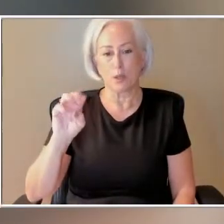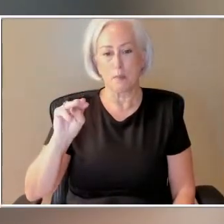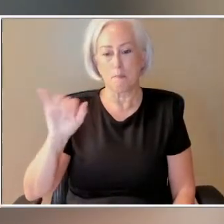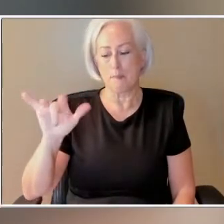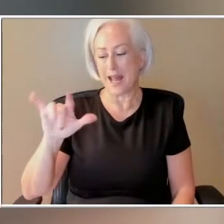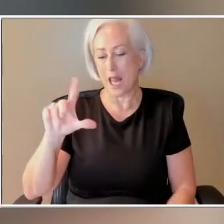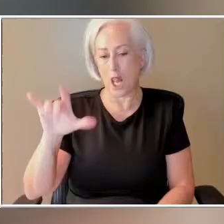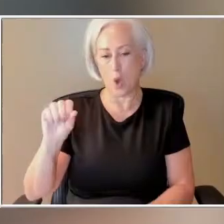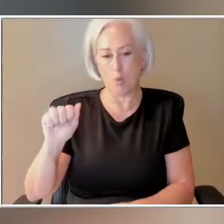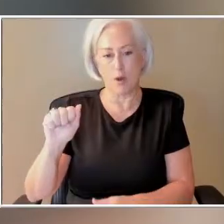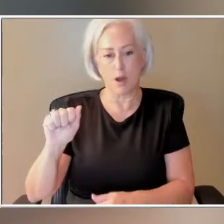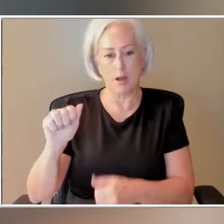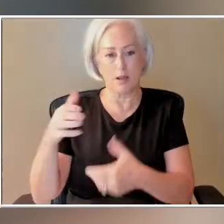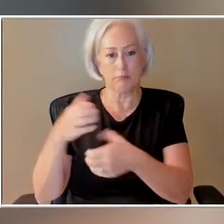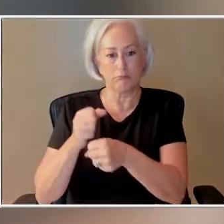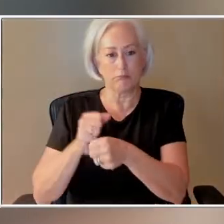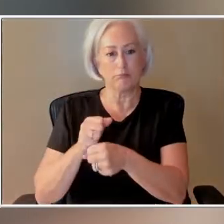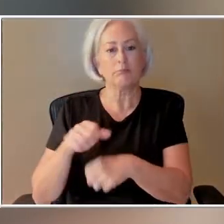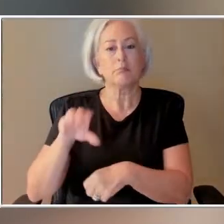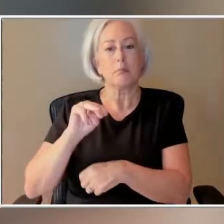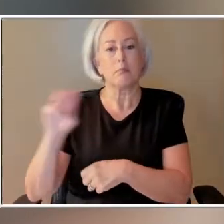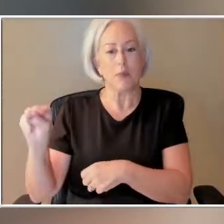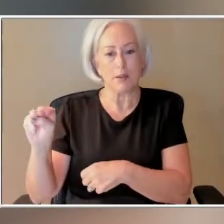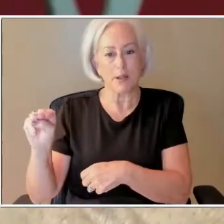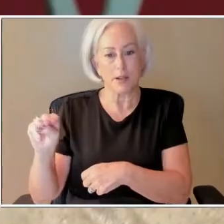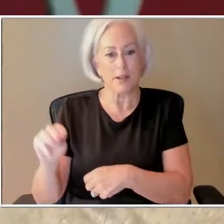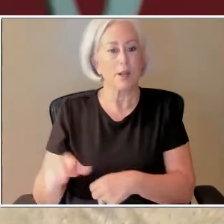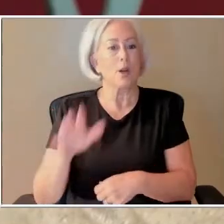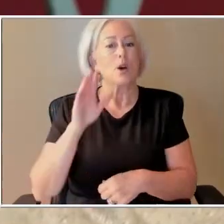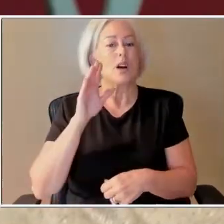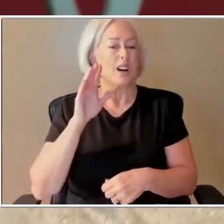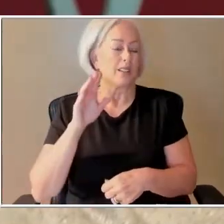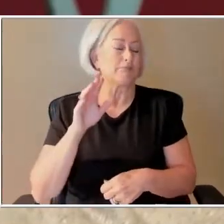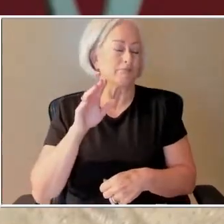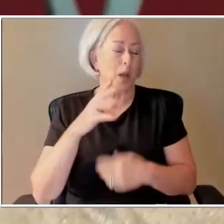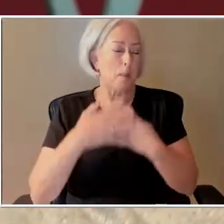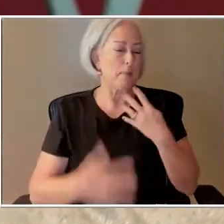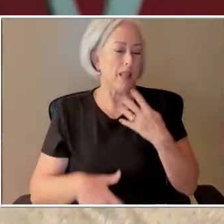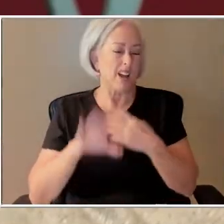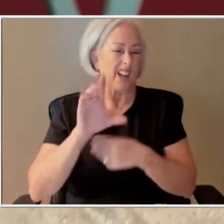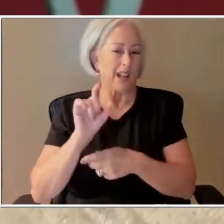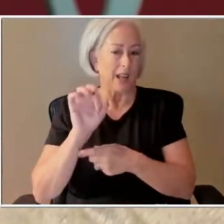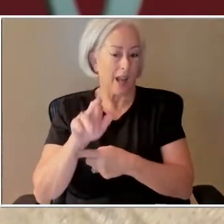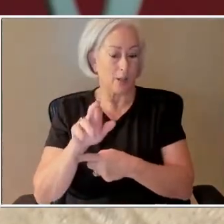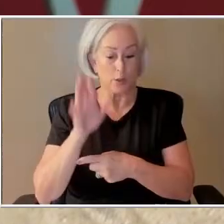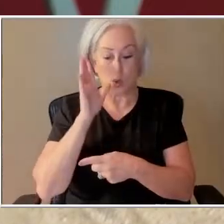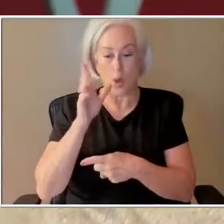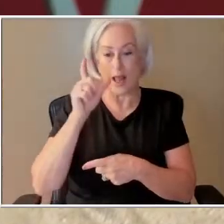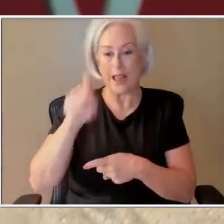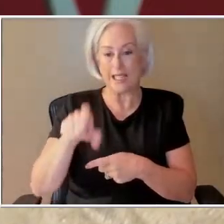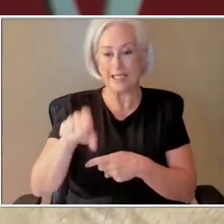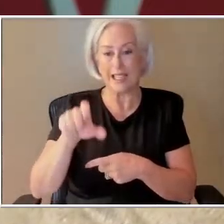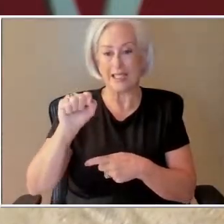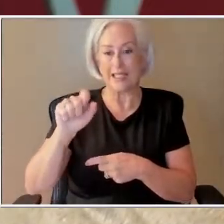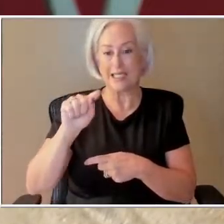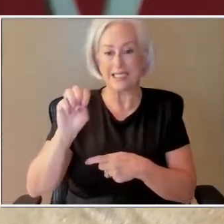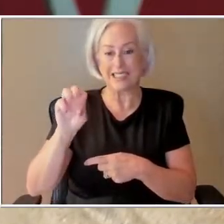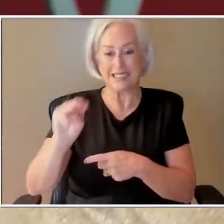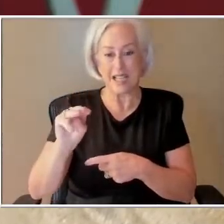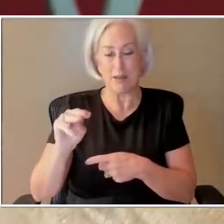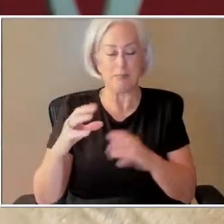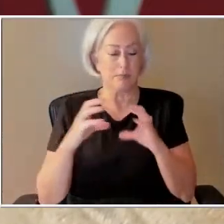and would ultimately need a stem cell transplant. You know, it was just such an